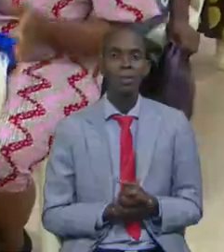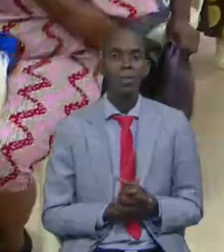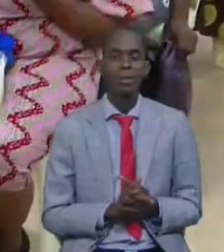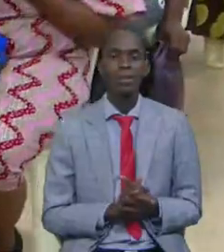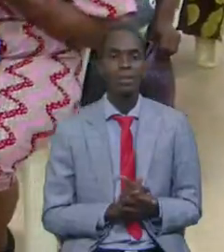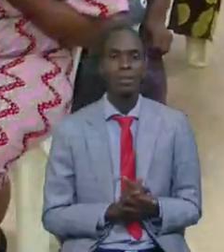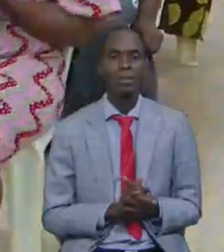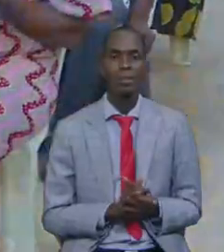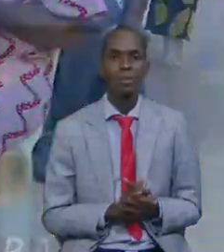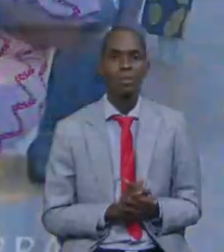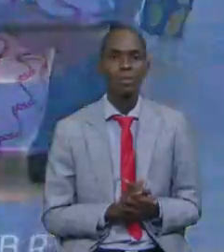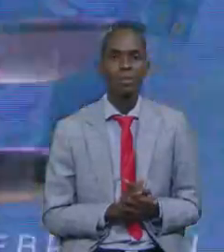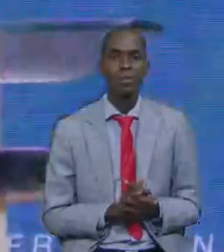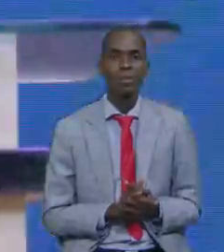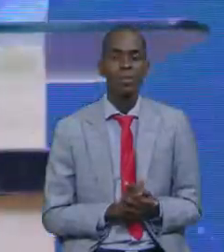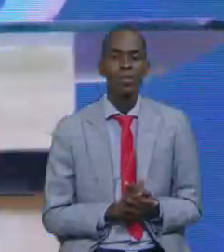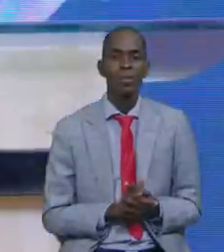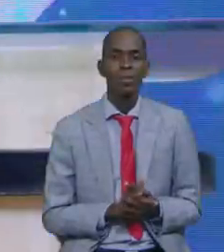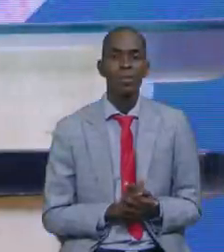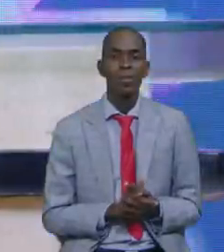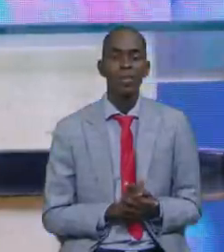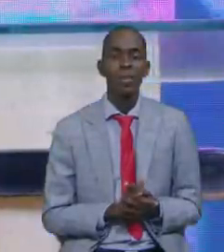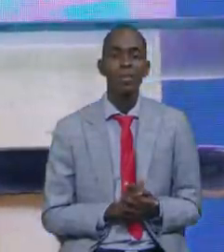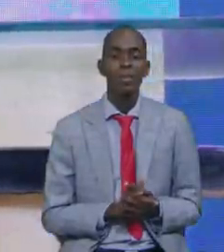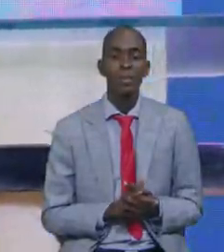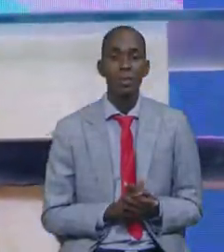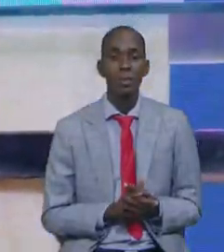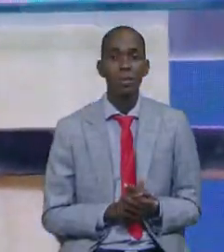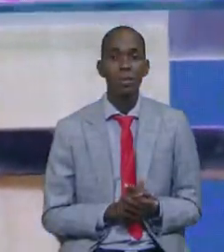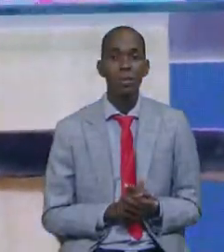Has done it. He has done it. He has